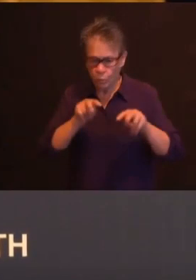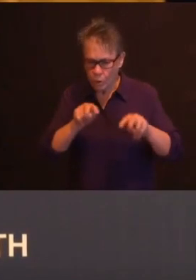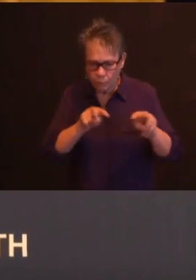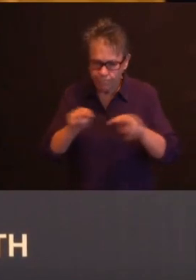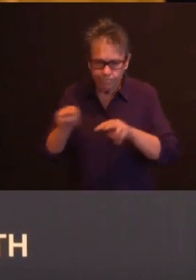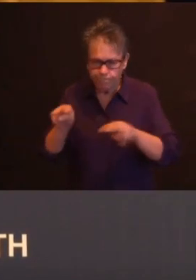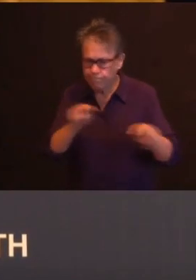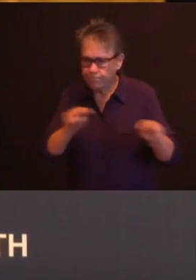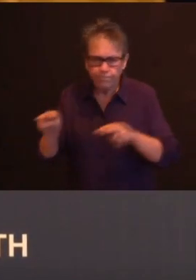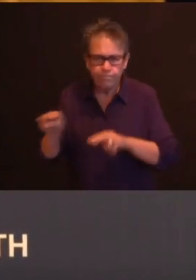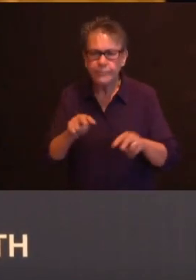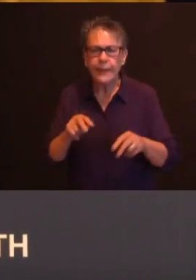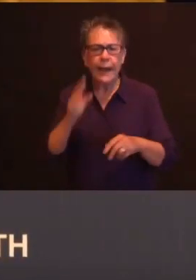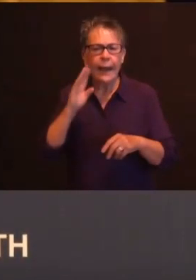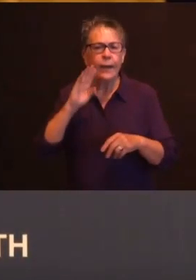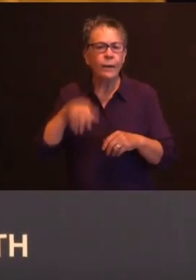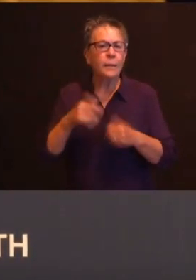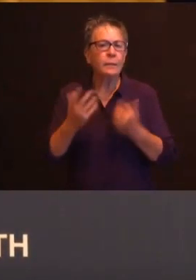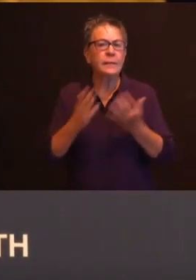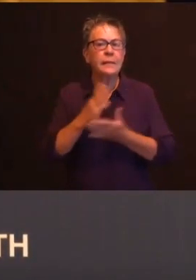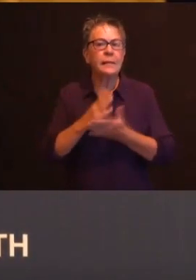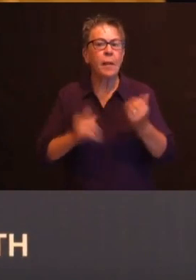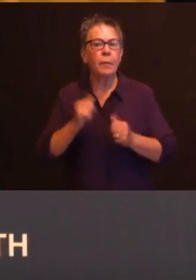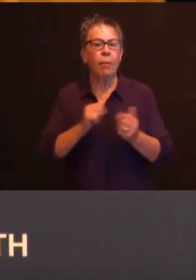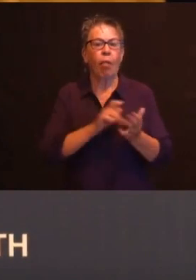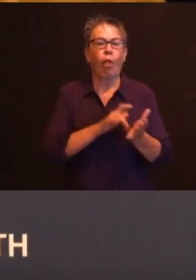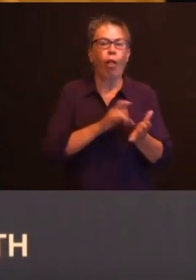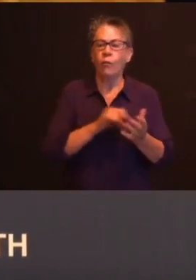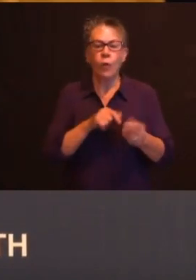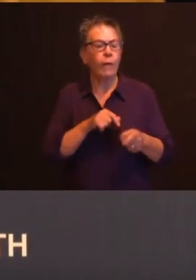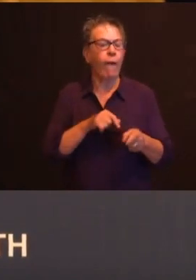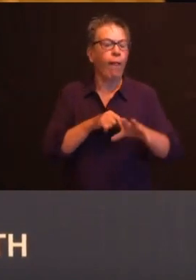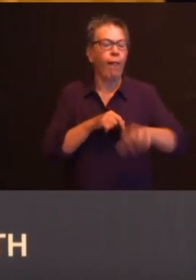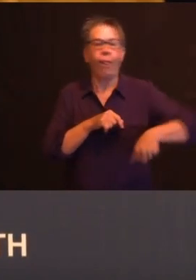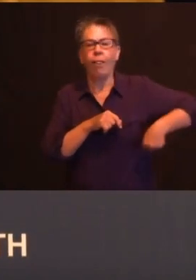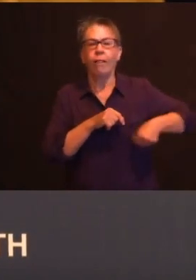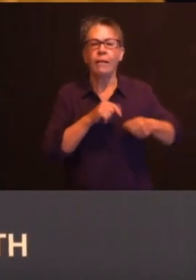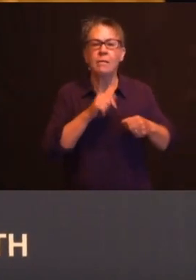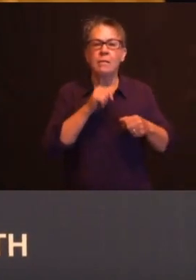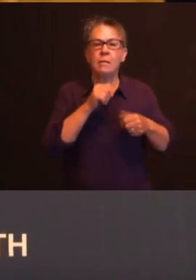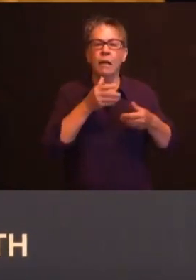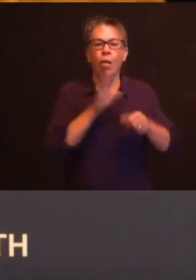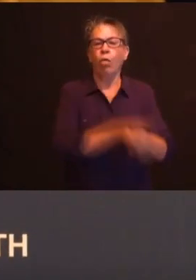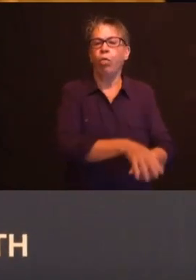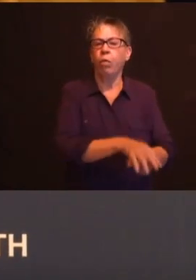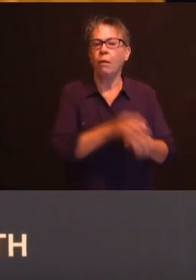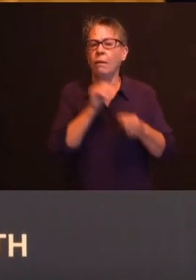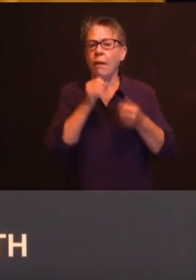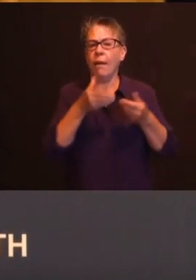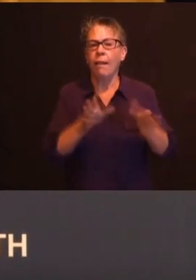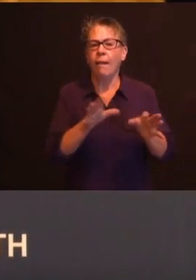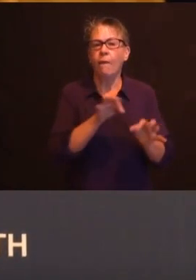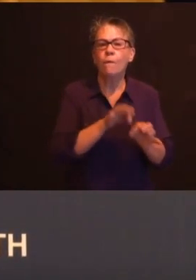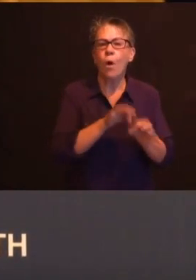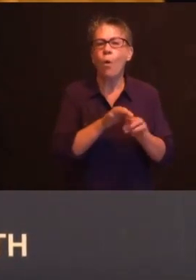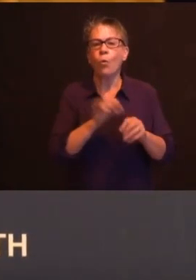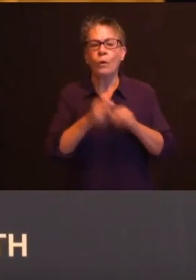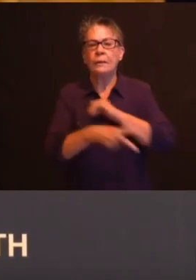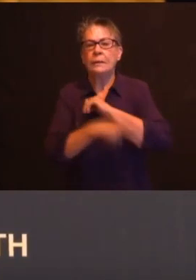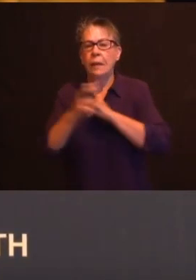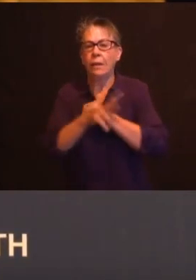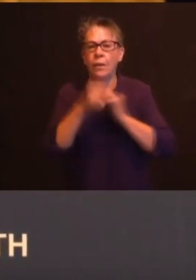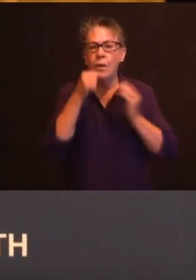about, any voter suppression, anybody who's trying to job the system. But it will, in fairness, I think, take some time